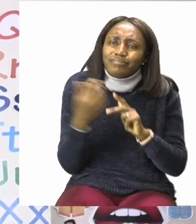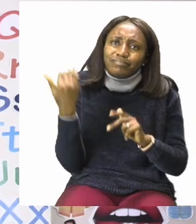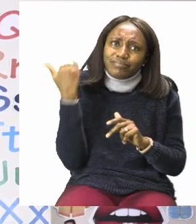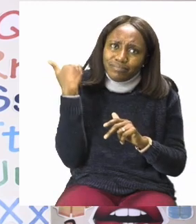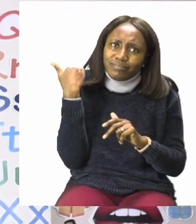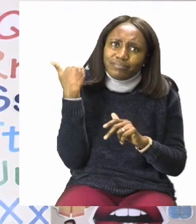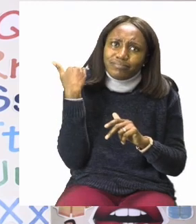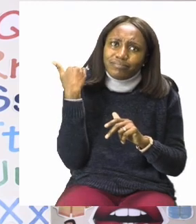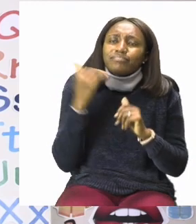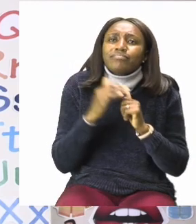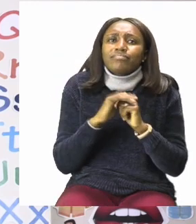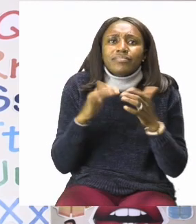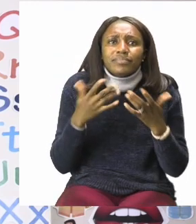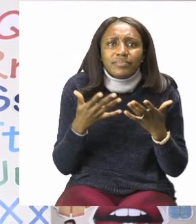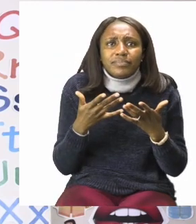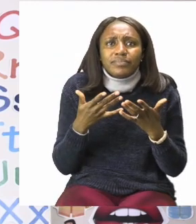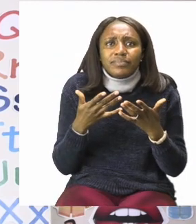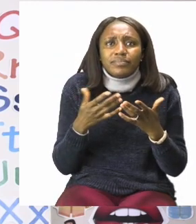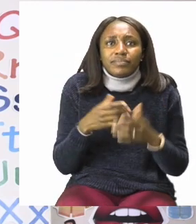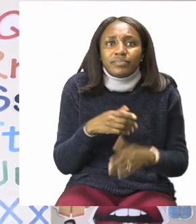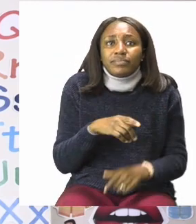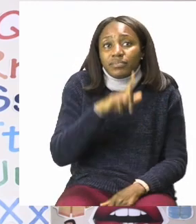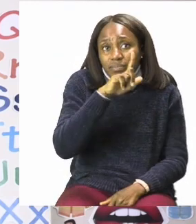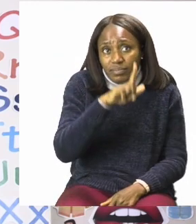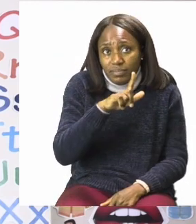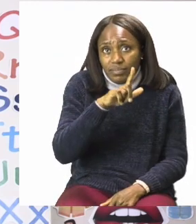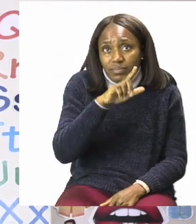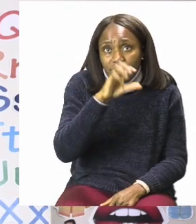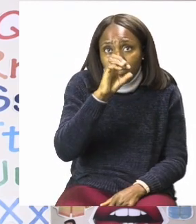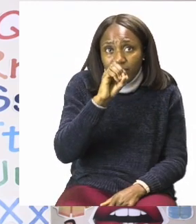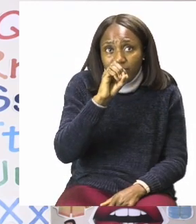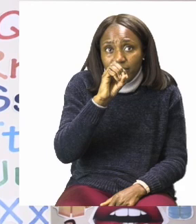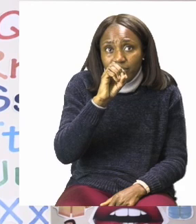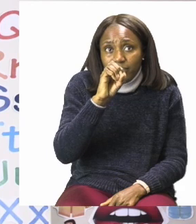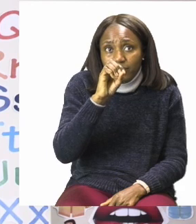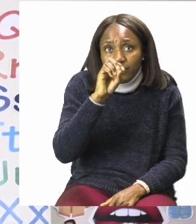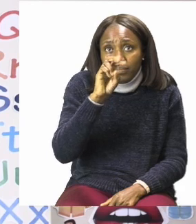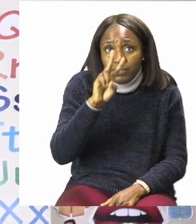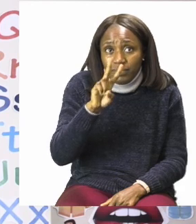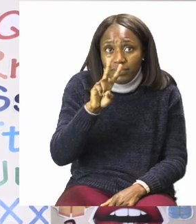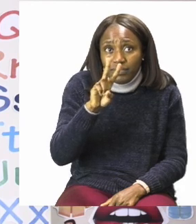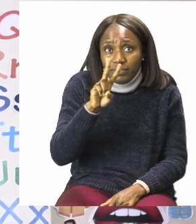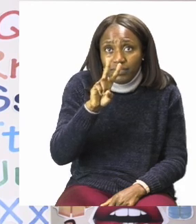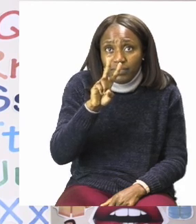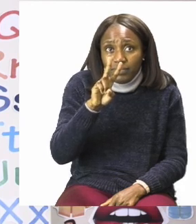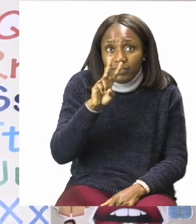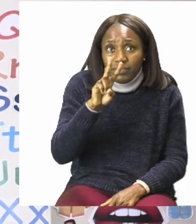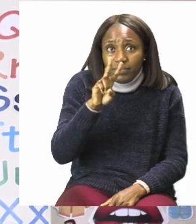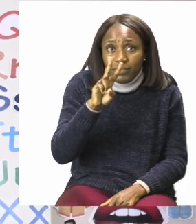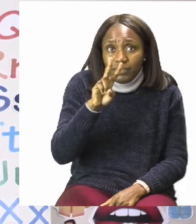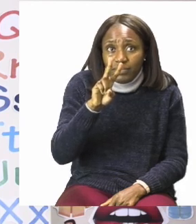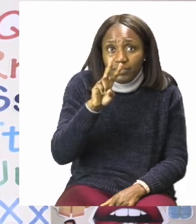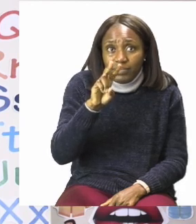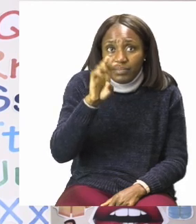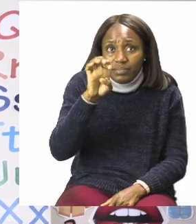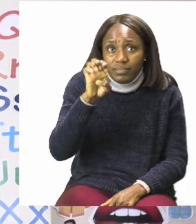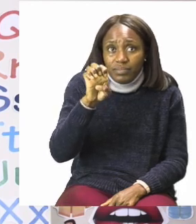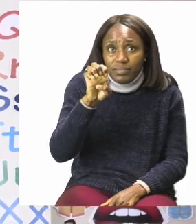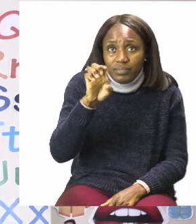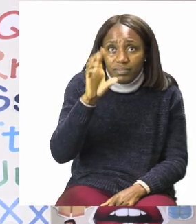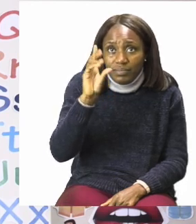it in its form. So love will now change to